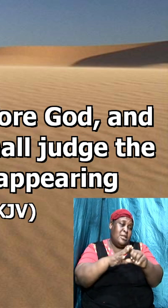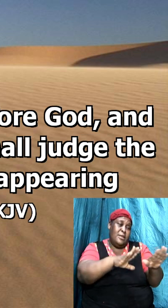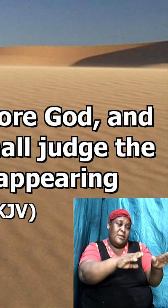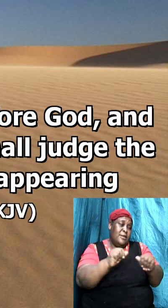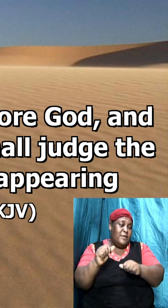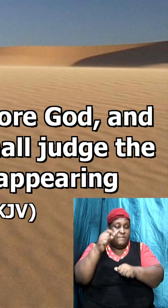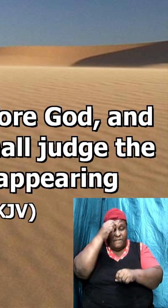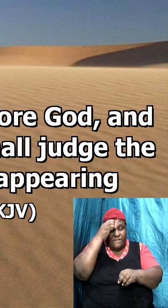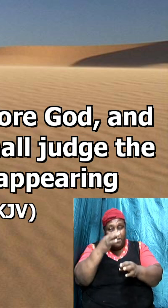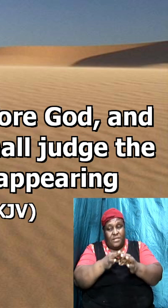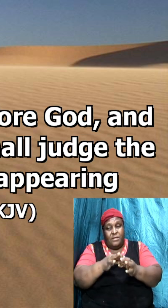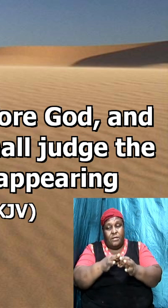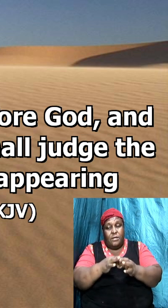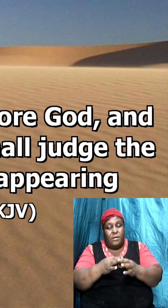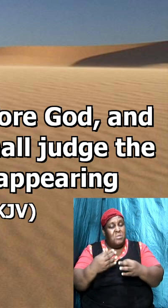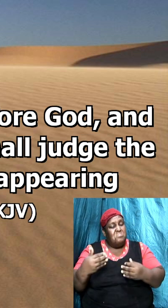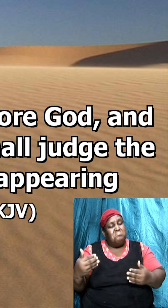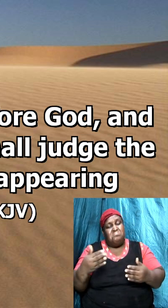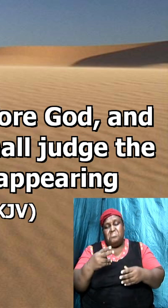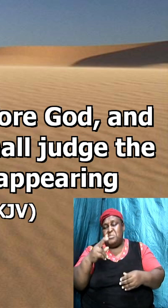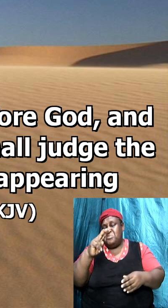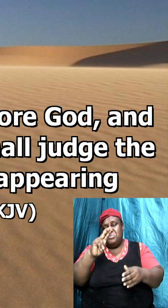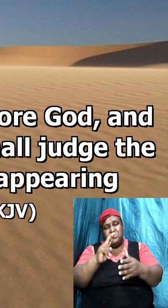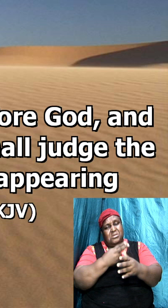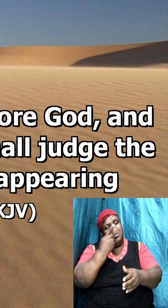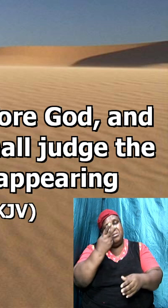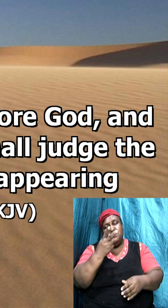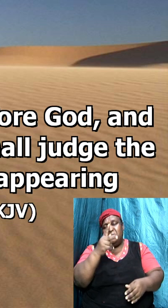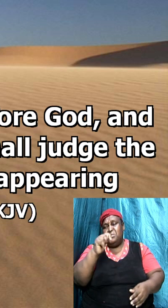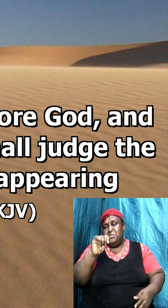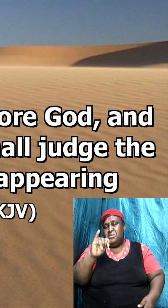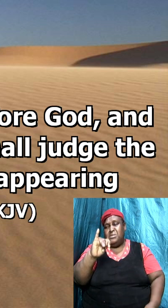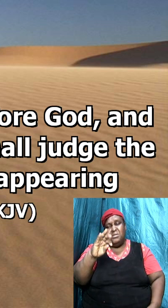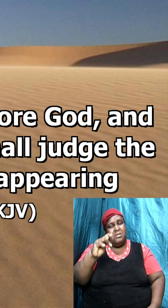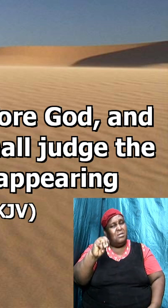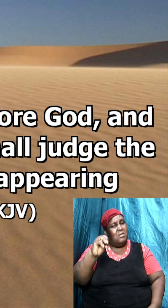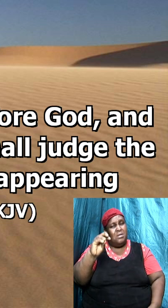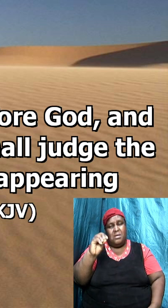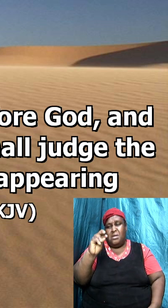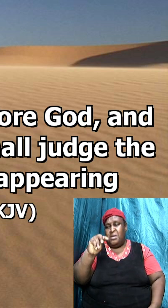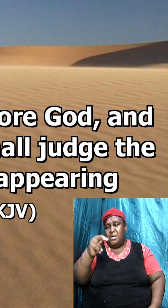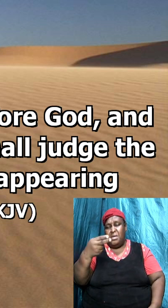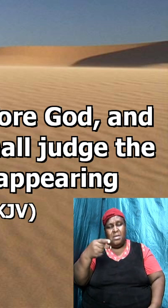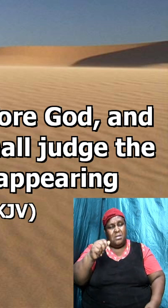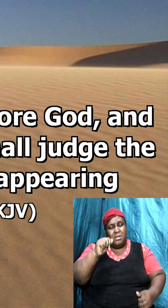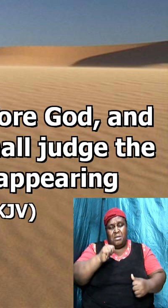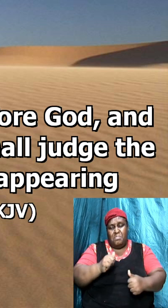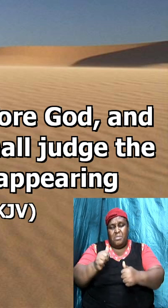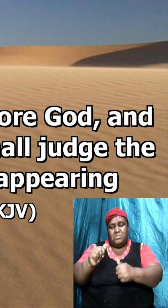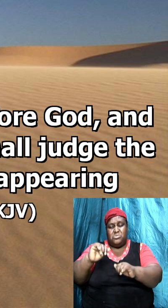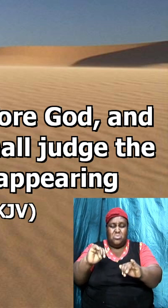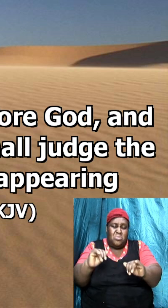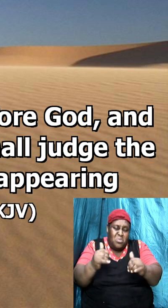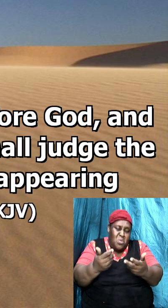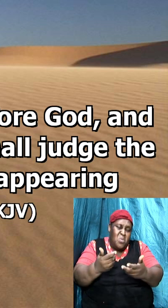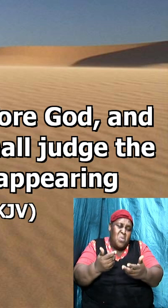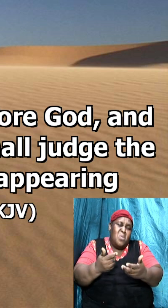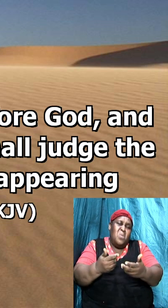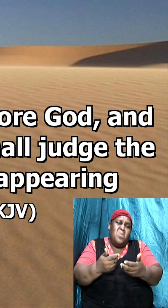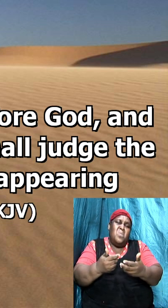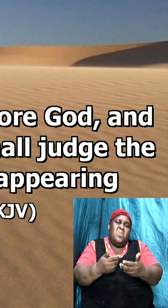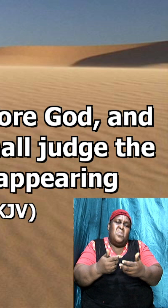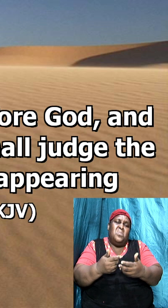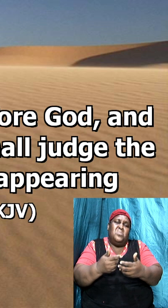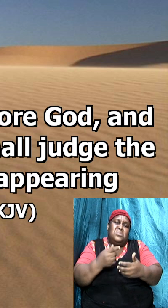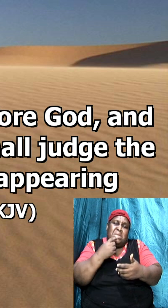in 2 Timothy chapter 4, the apostle was now charging Timothy. He said, I charge thee